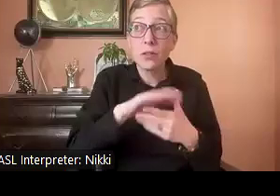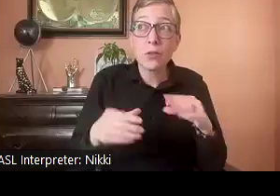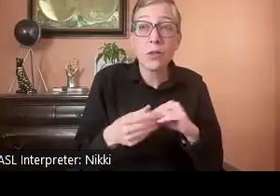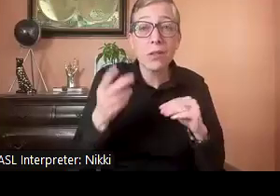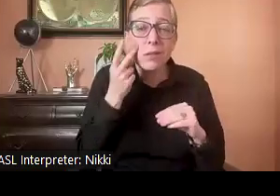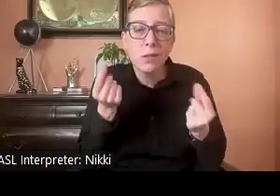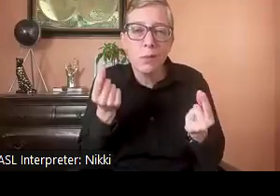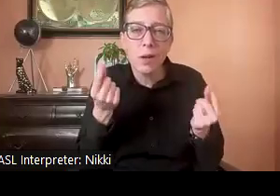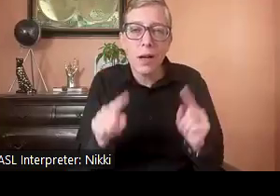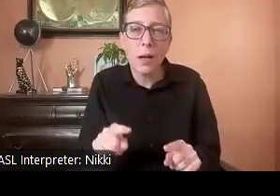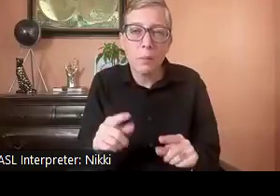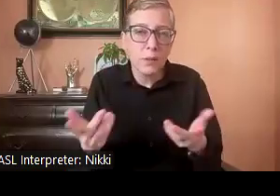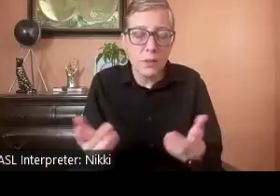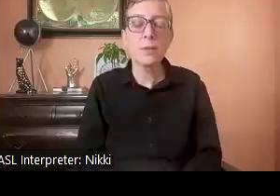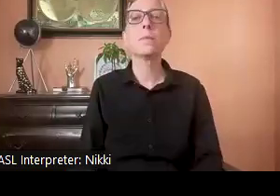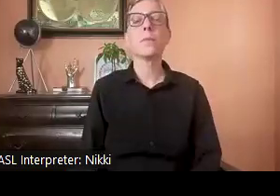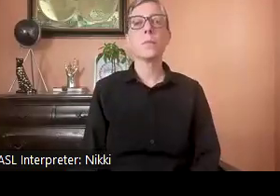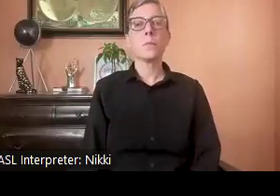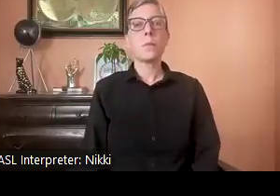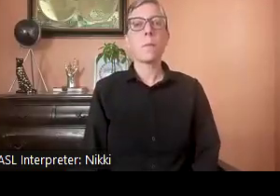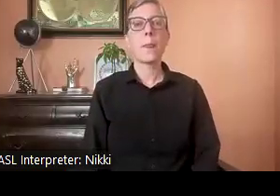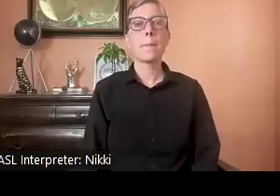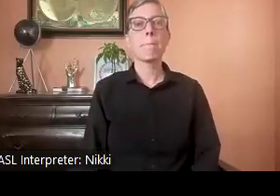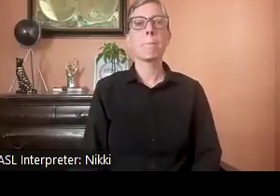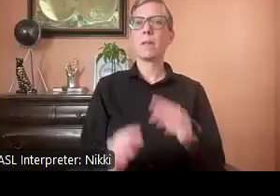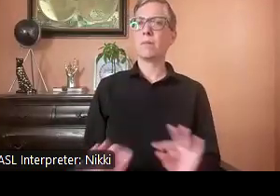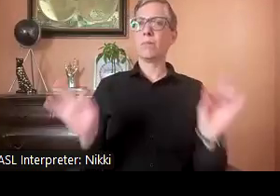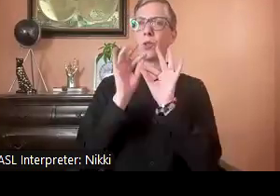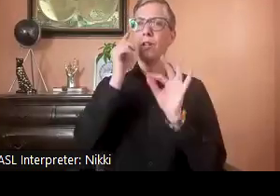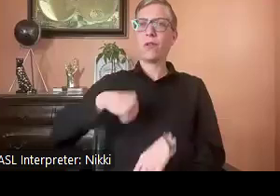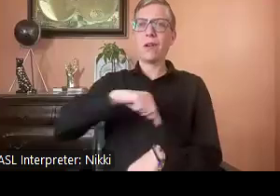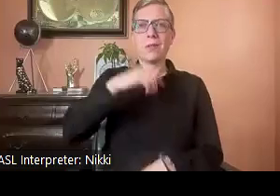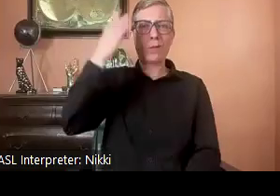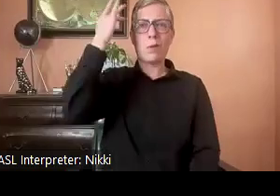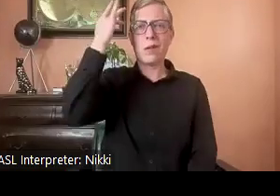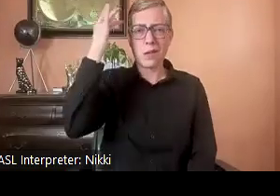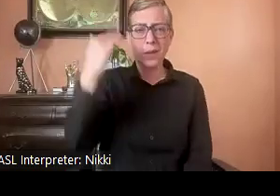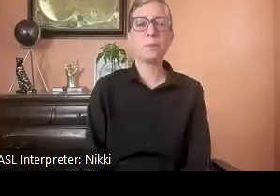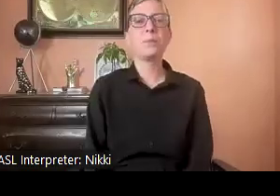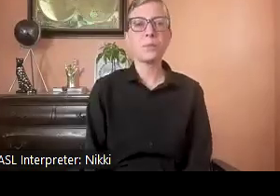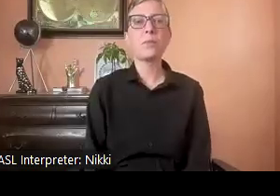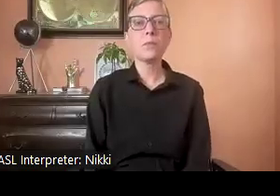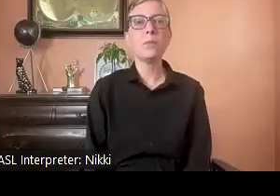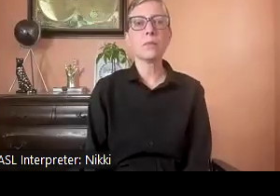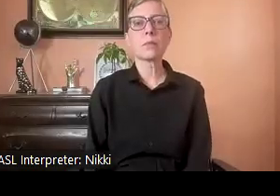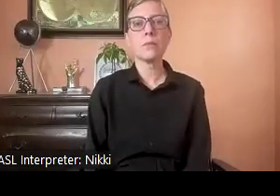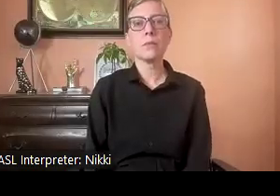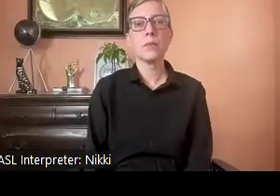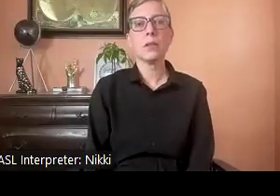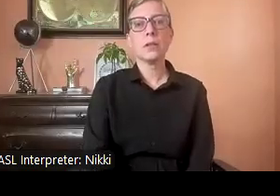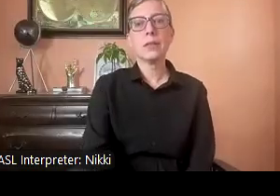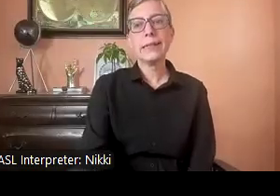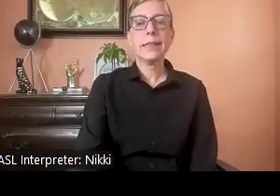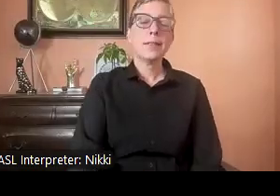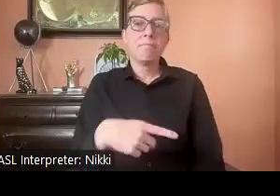else. So why does this matter for us? I think one of the things that I want to do with you today is just really map